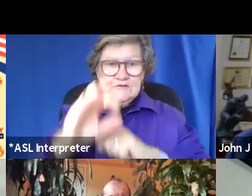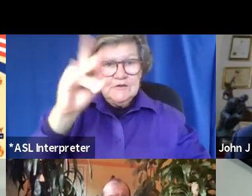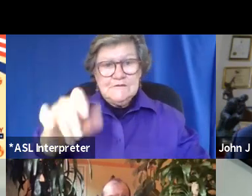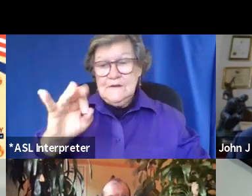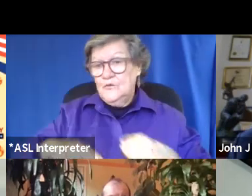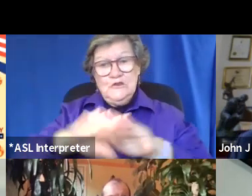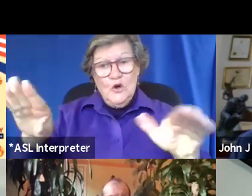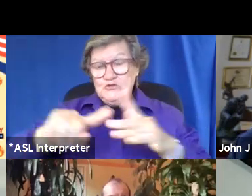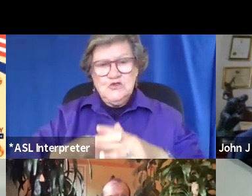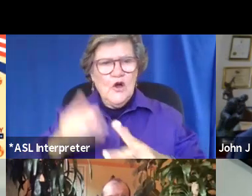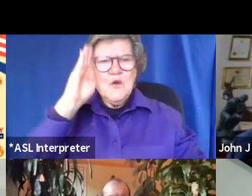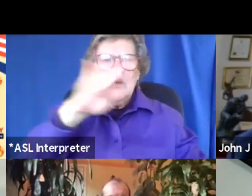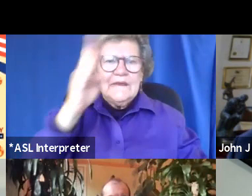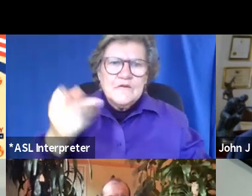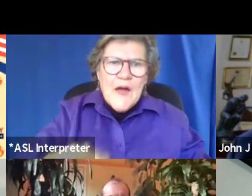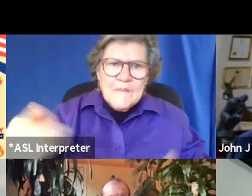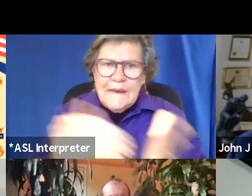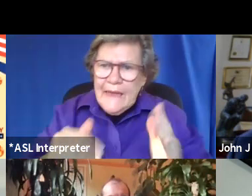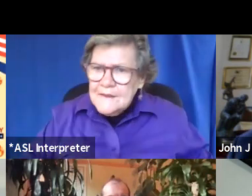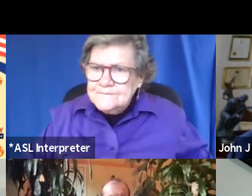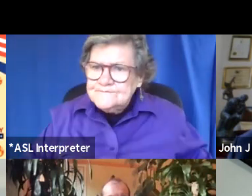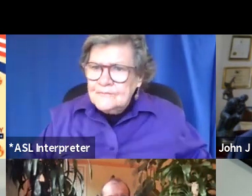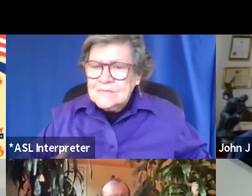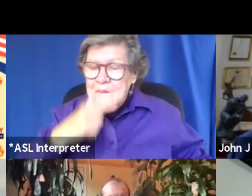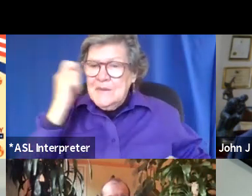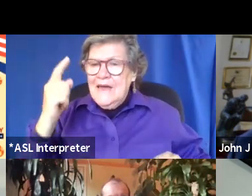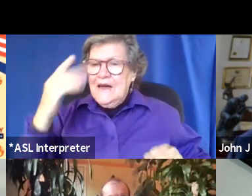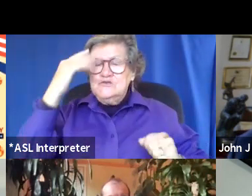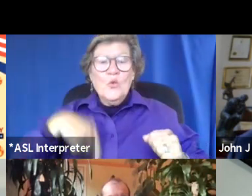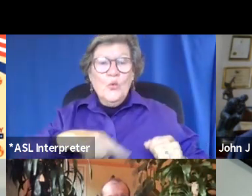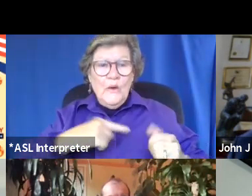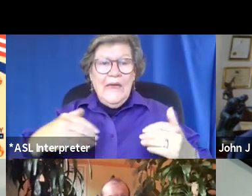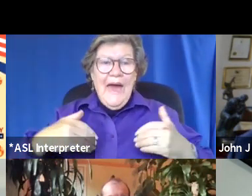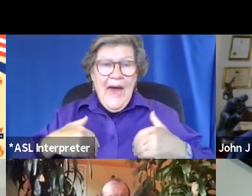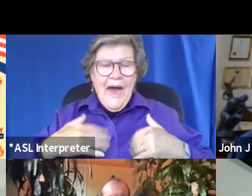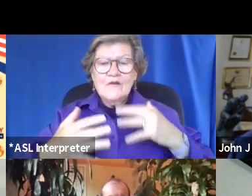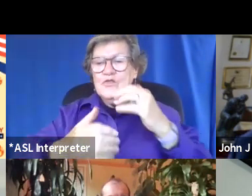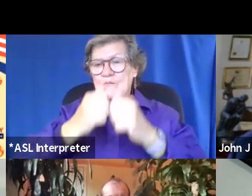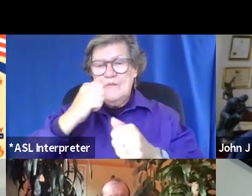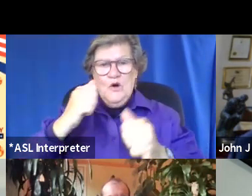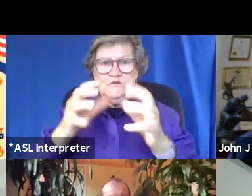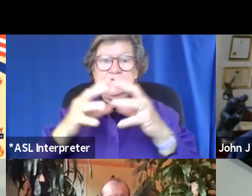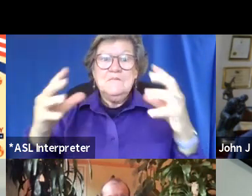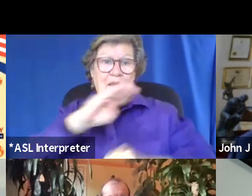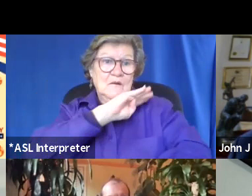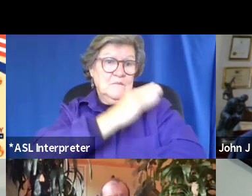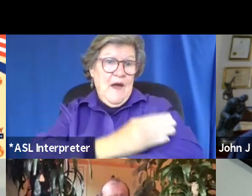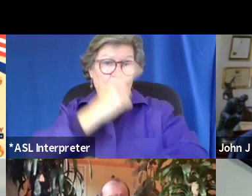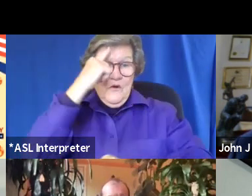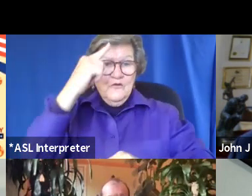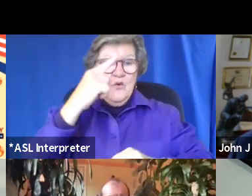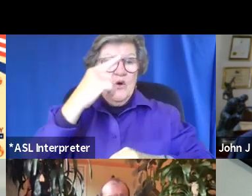start, it will never happen again because you will have, and I argue, the most amount of power and autonomy as a city council member within the next 8 years, if not